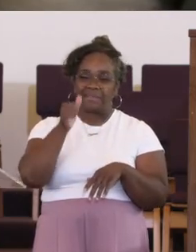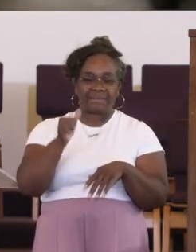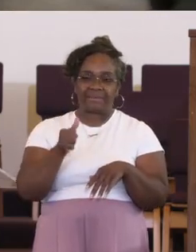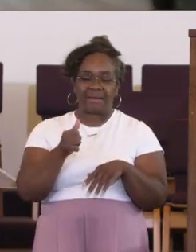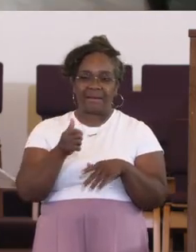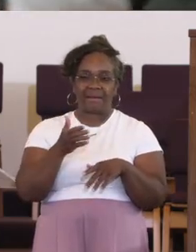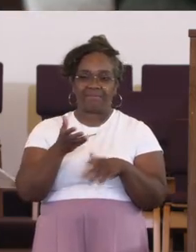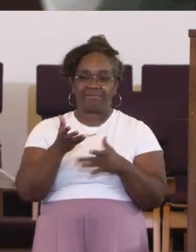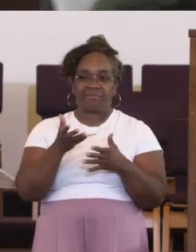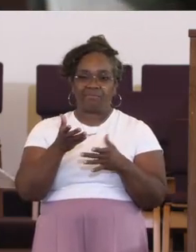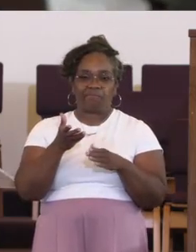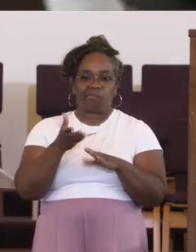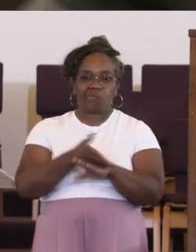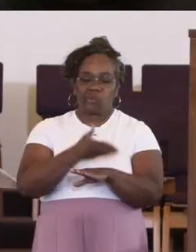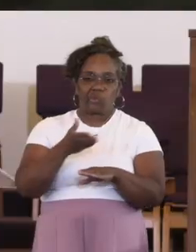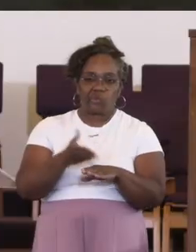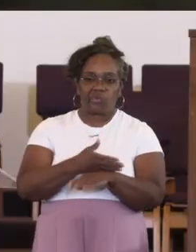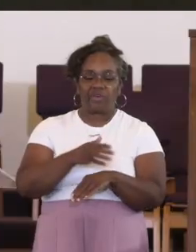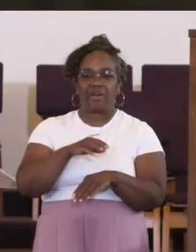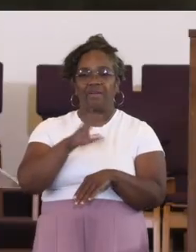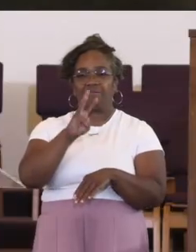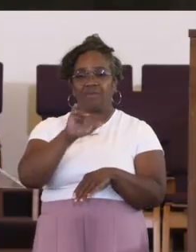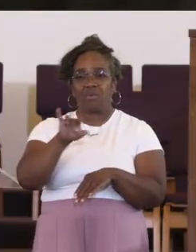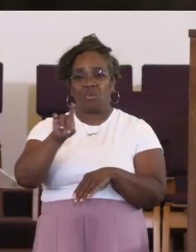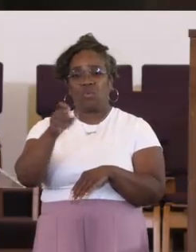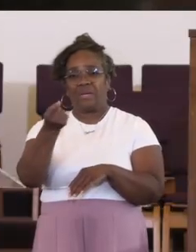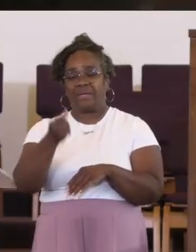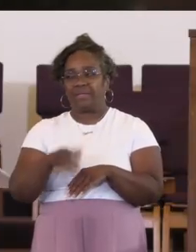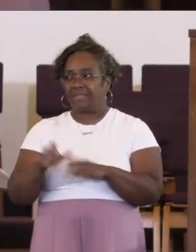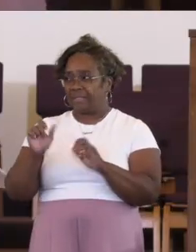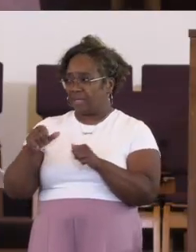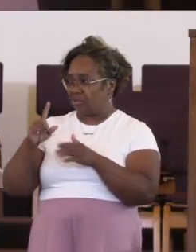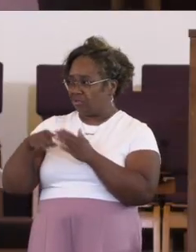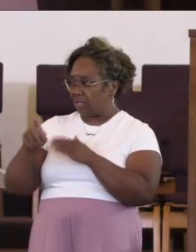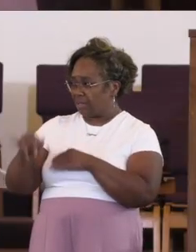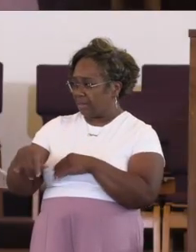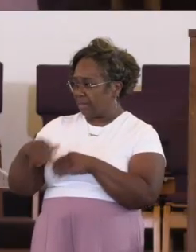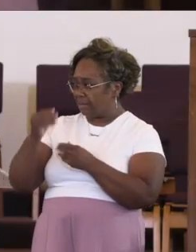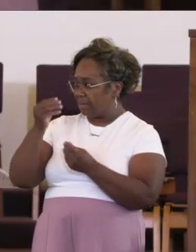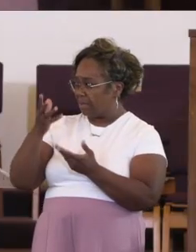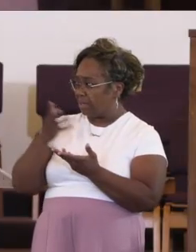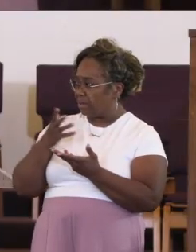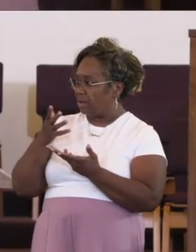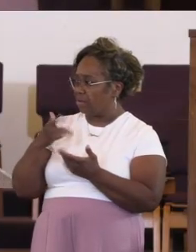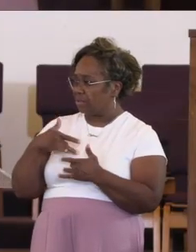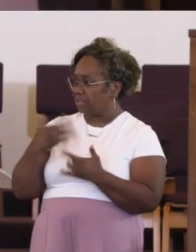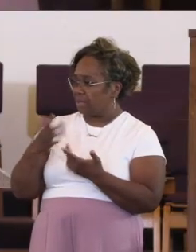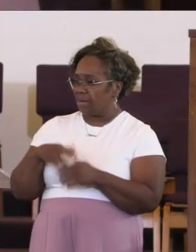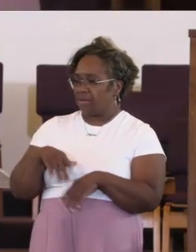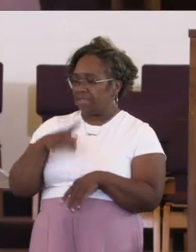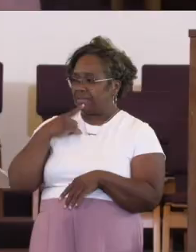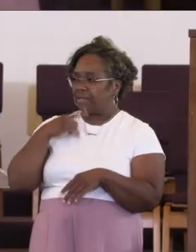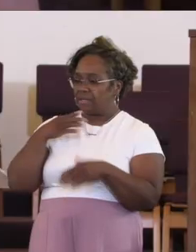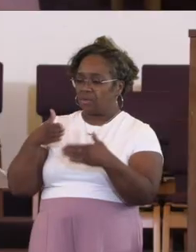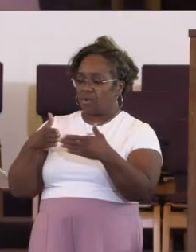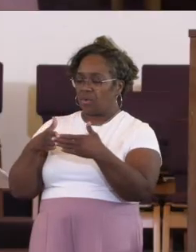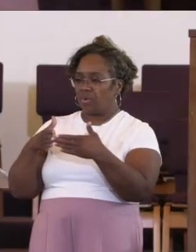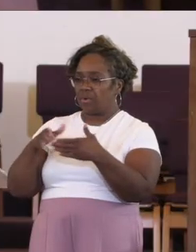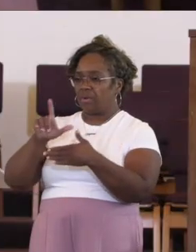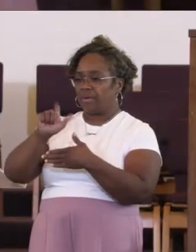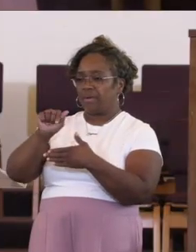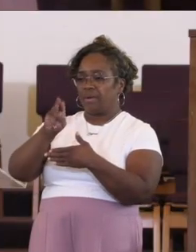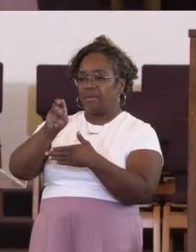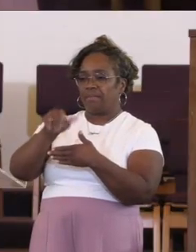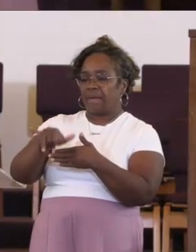have weeds that are growing. So, LaJuan, can you look that up and tell us what the status is? You say it's the corner of LeMay and